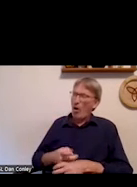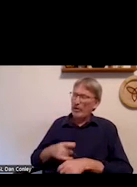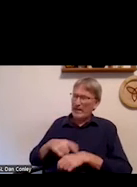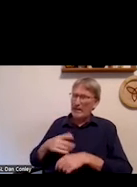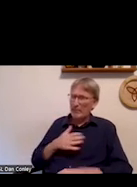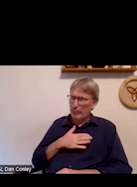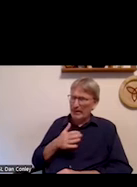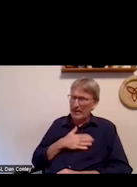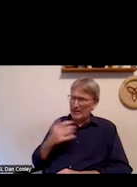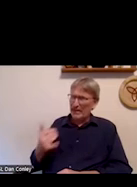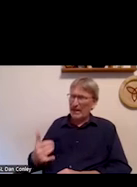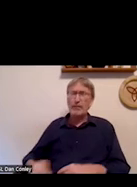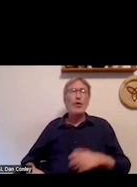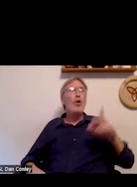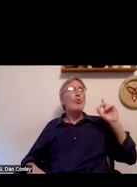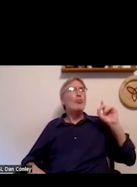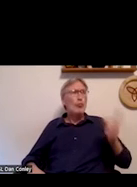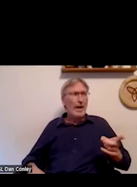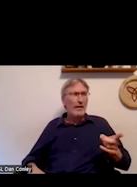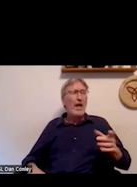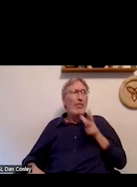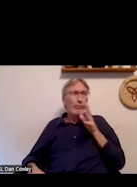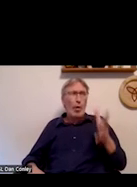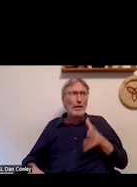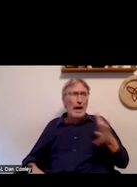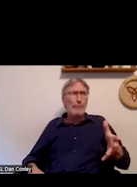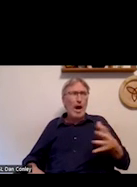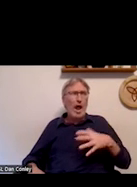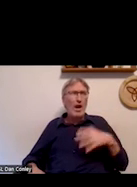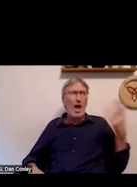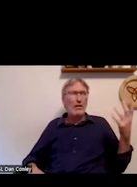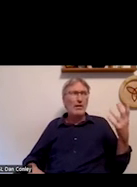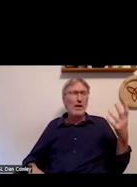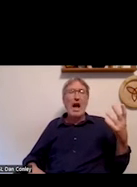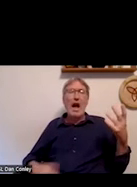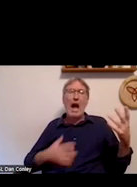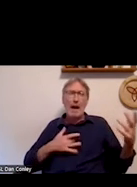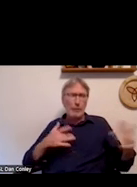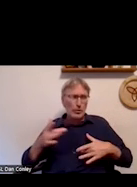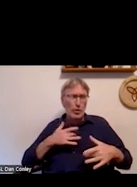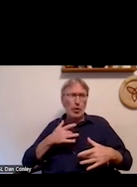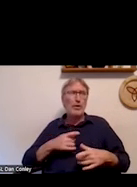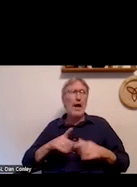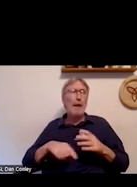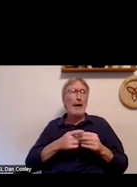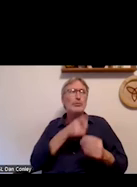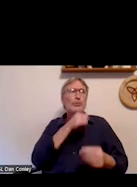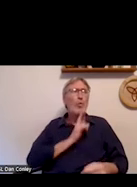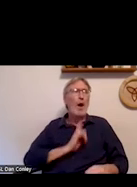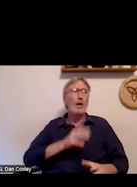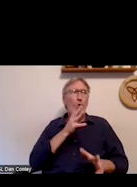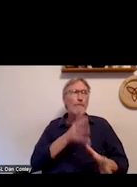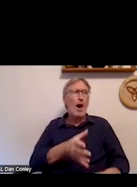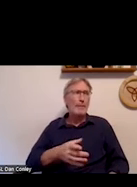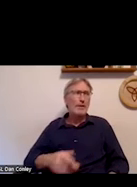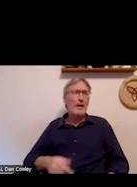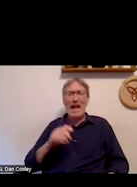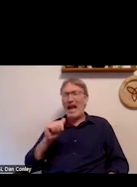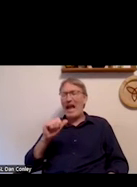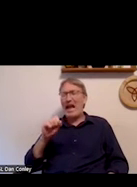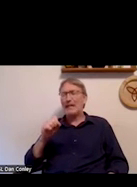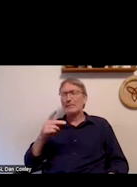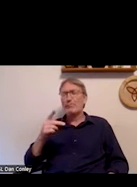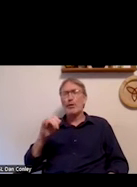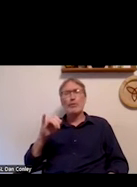breathing today. Correct. And he's been throwing up a lot. Okay. And I get concerned about aspirating. Okay. So with him throwing up a